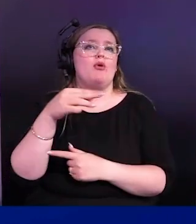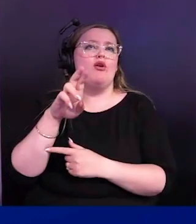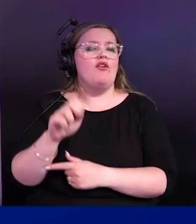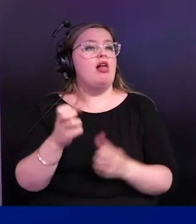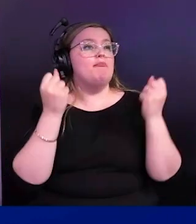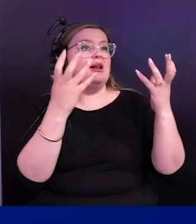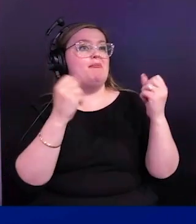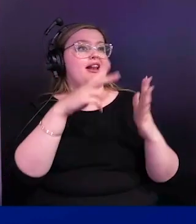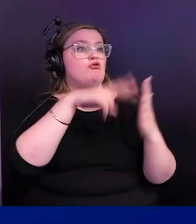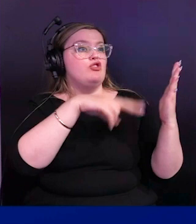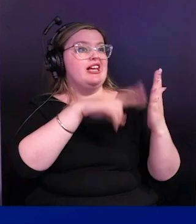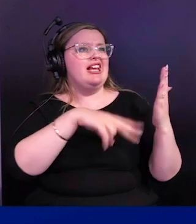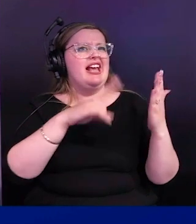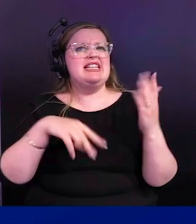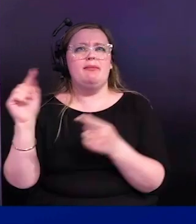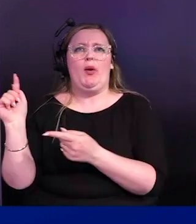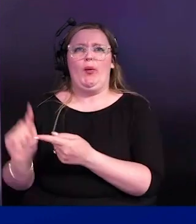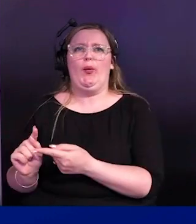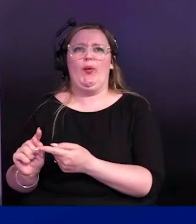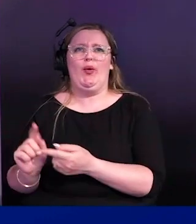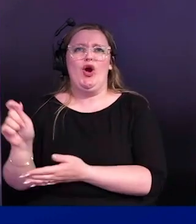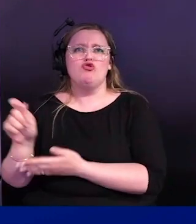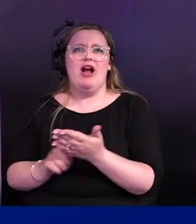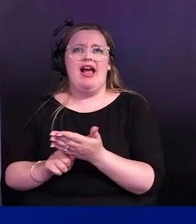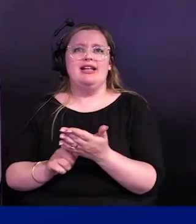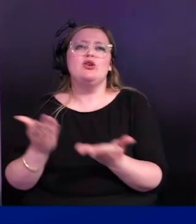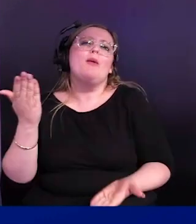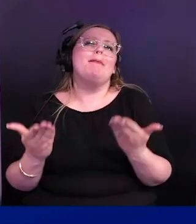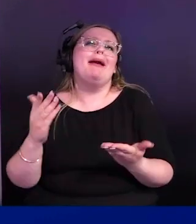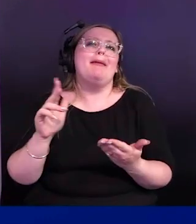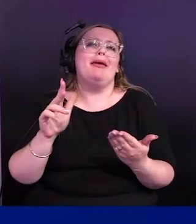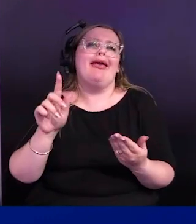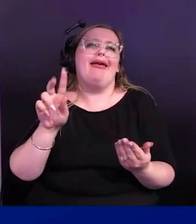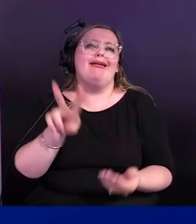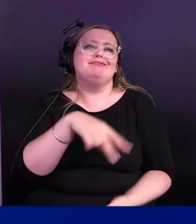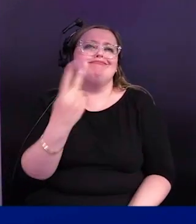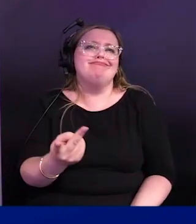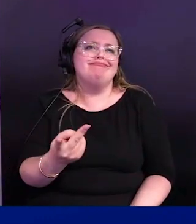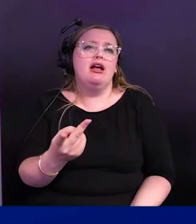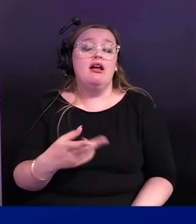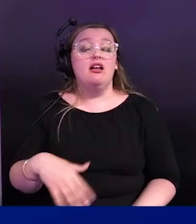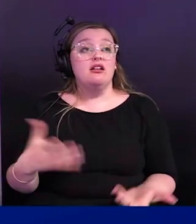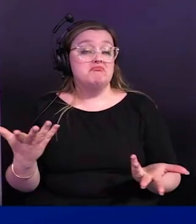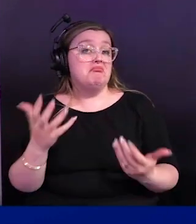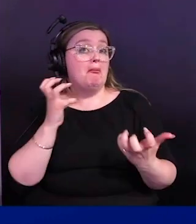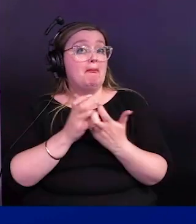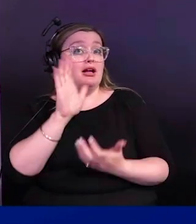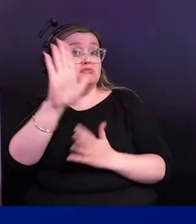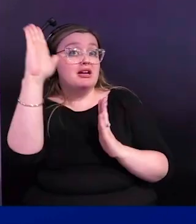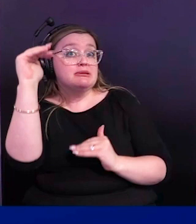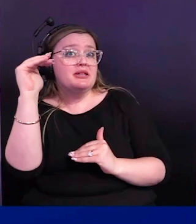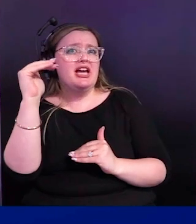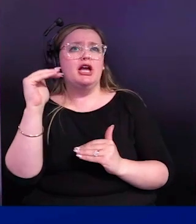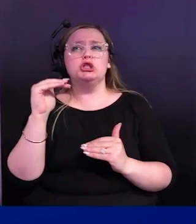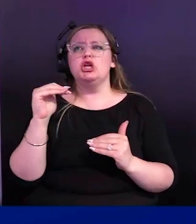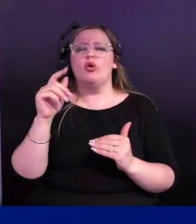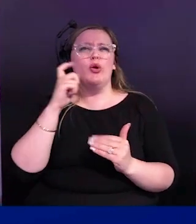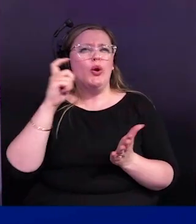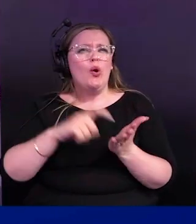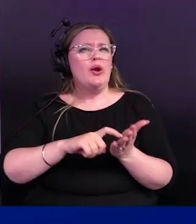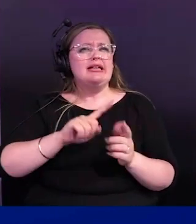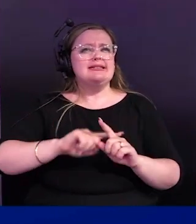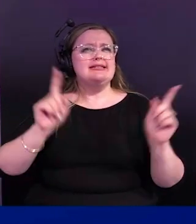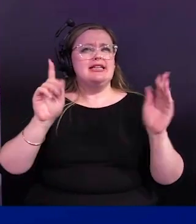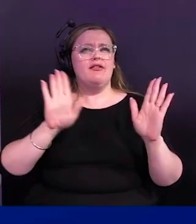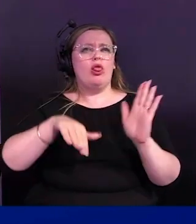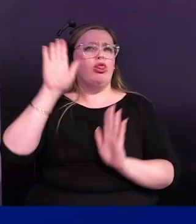maybe infrequent writes or vice versa. So does that match your expectation? Has that changed over time? This gives you visibility and again, the